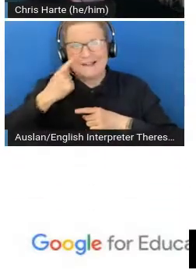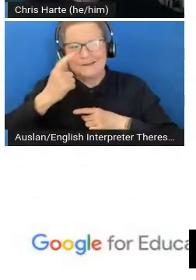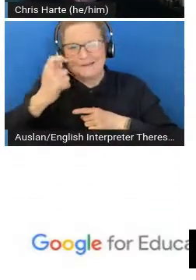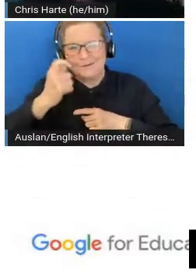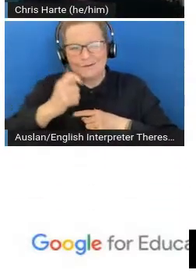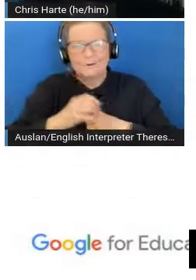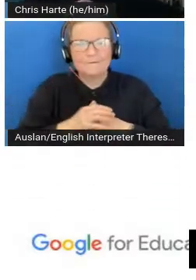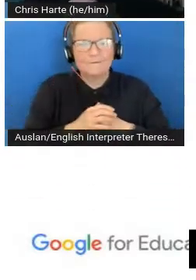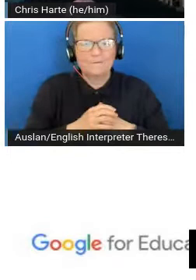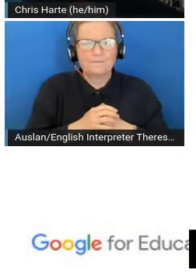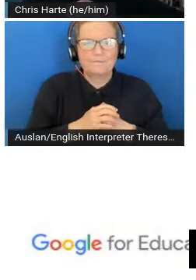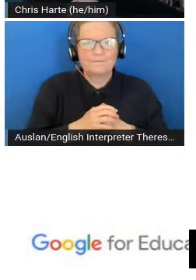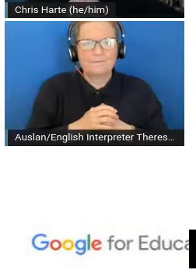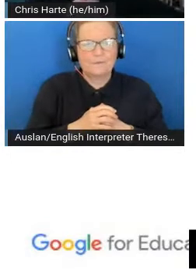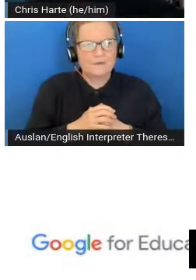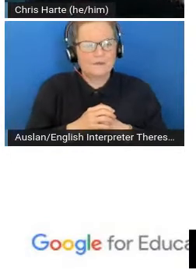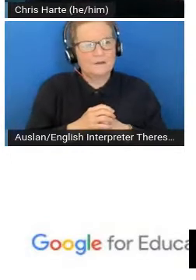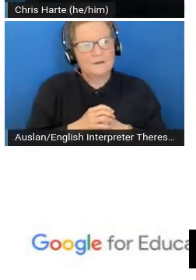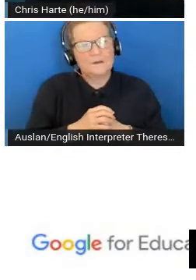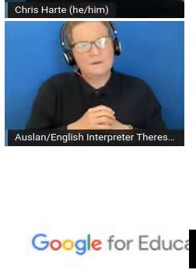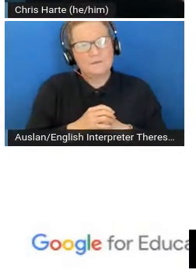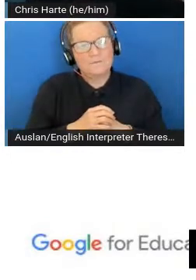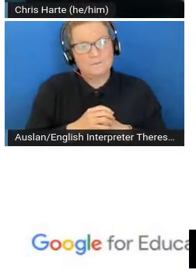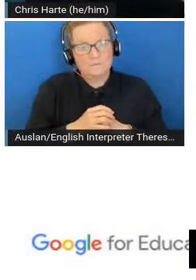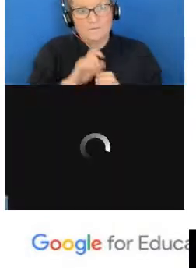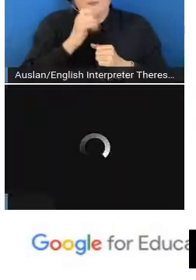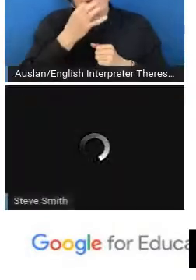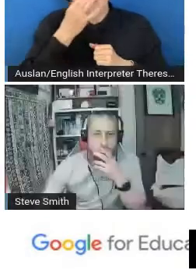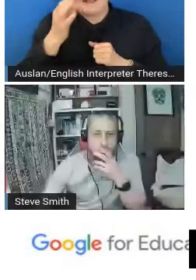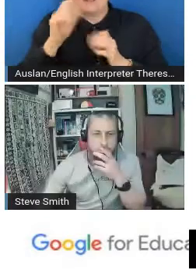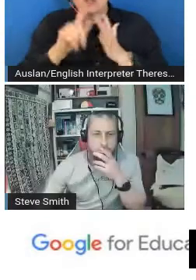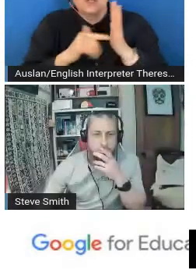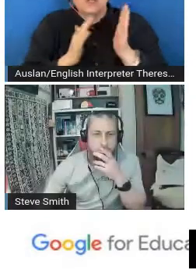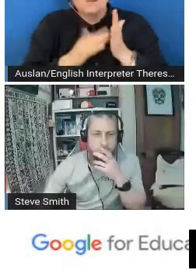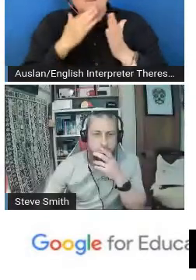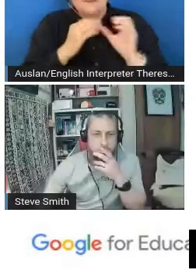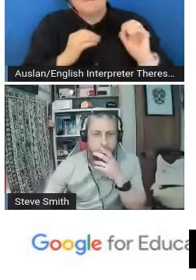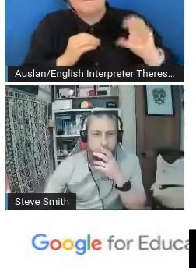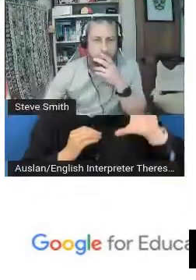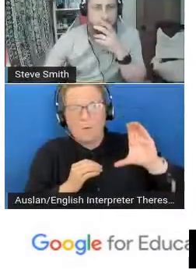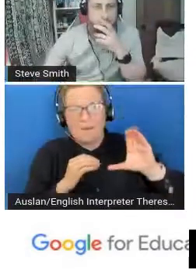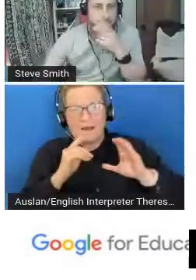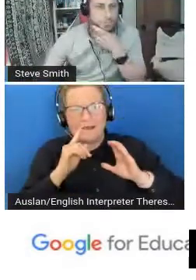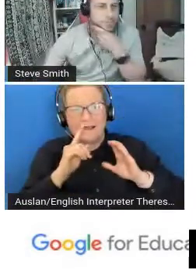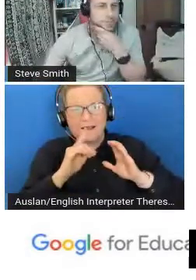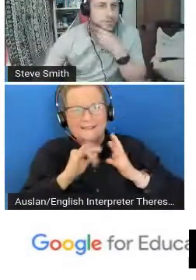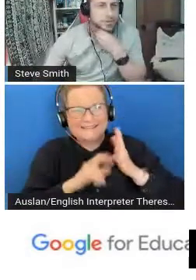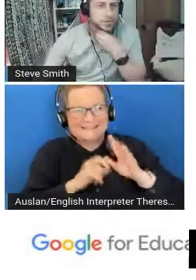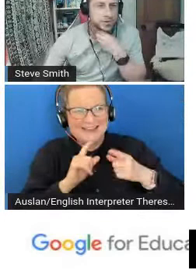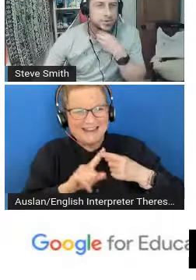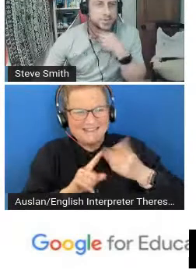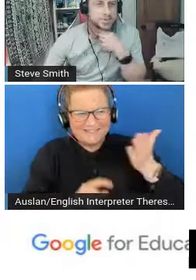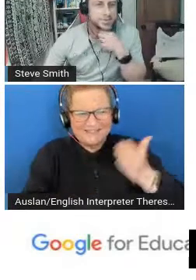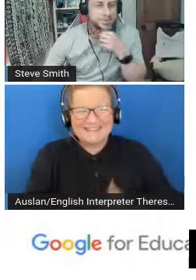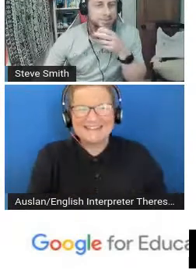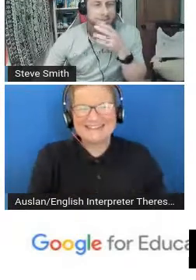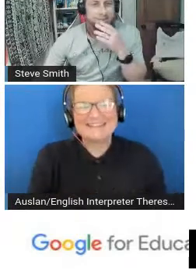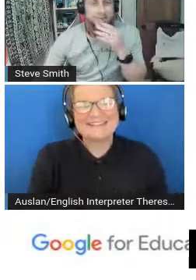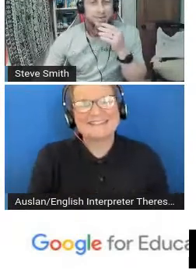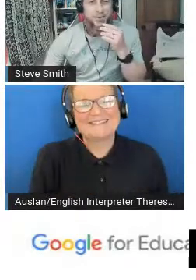And I'm going to ask Jim to bring Steve in. Kia ora, Steve. Kia ora,